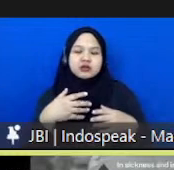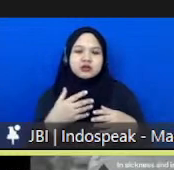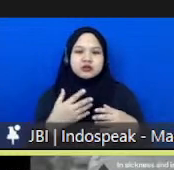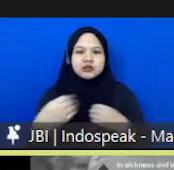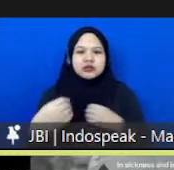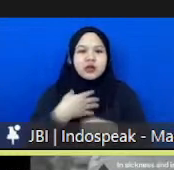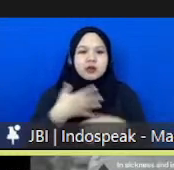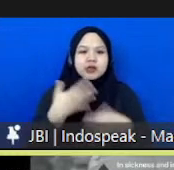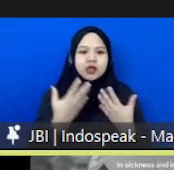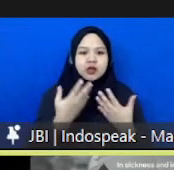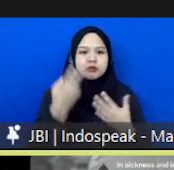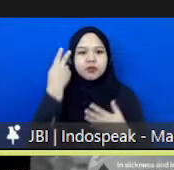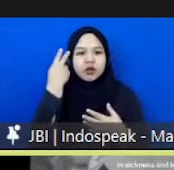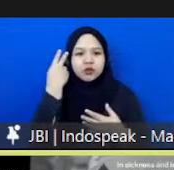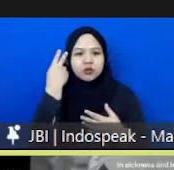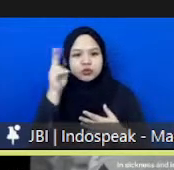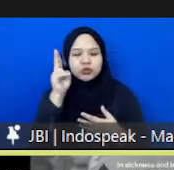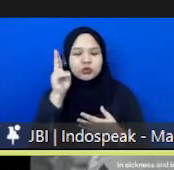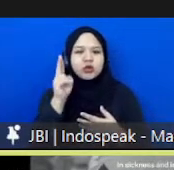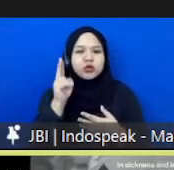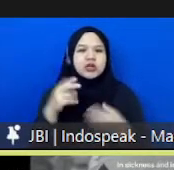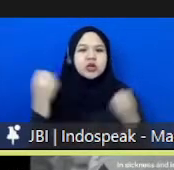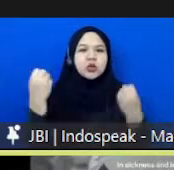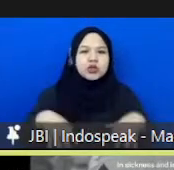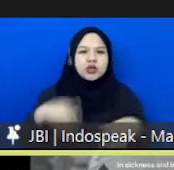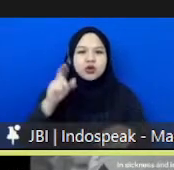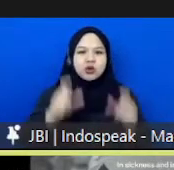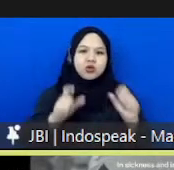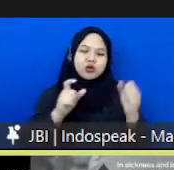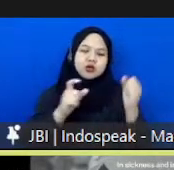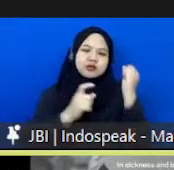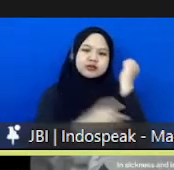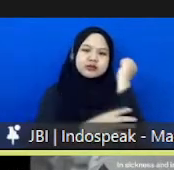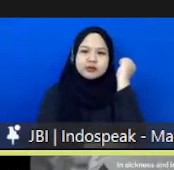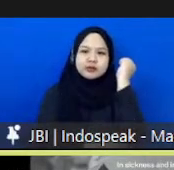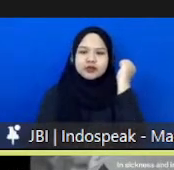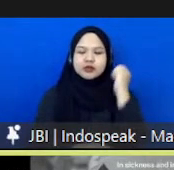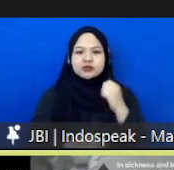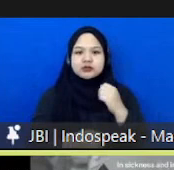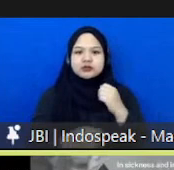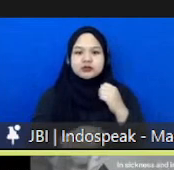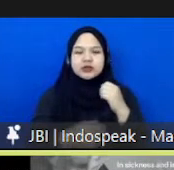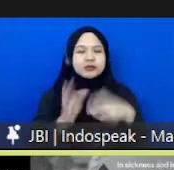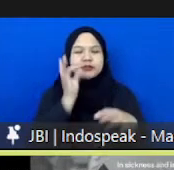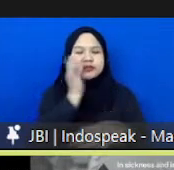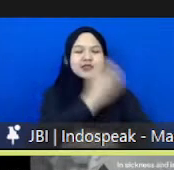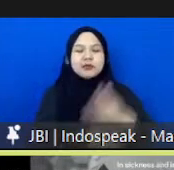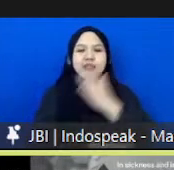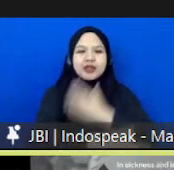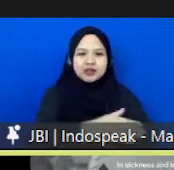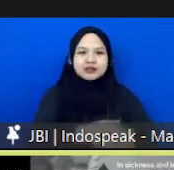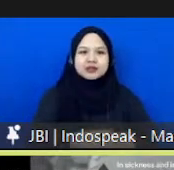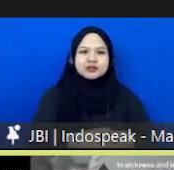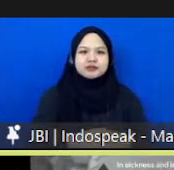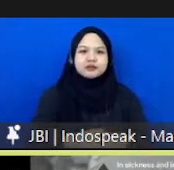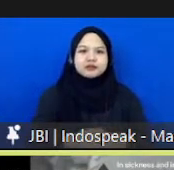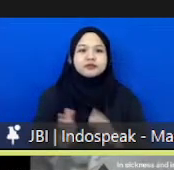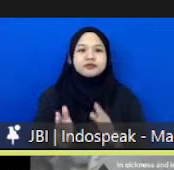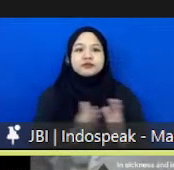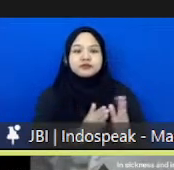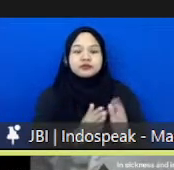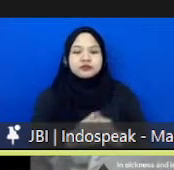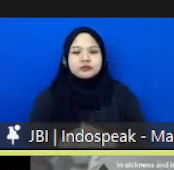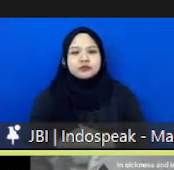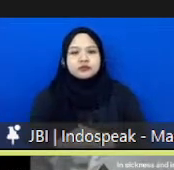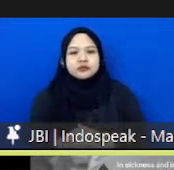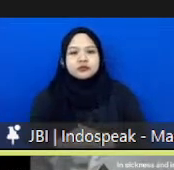disabilities. So what I would do in this talk would be, first I would provide a context of what do we understand by